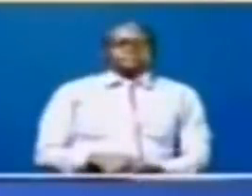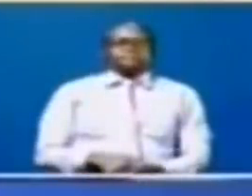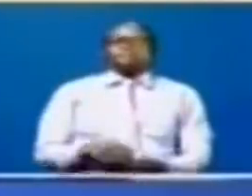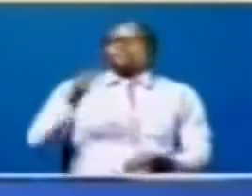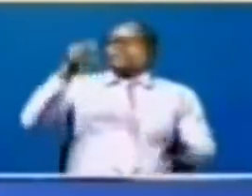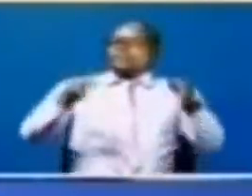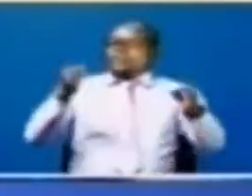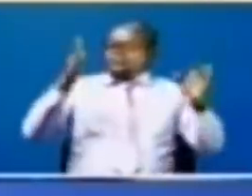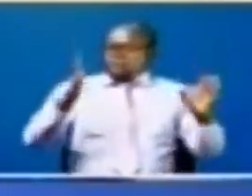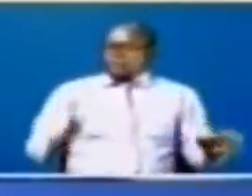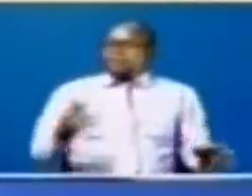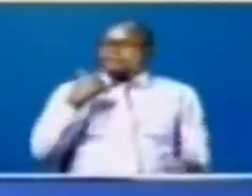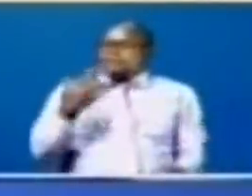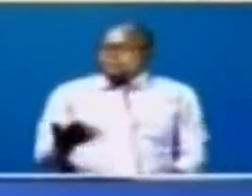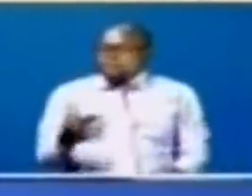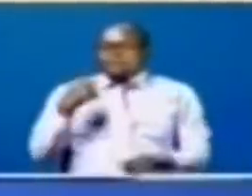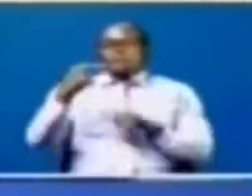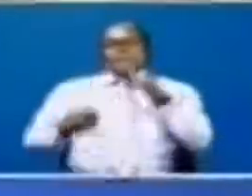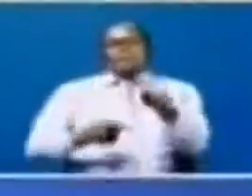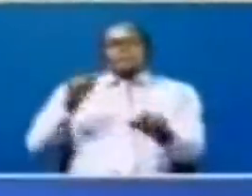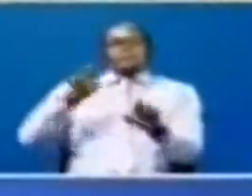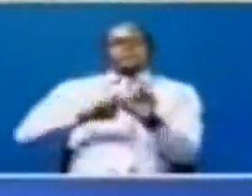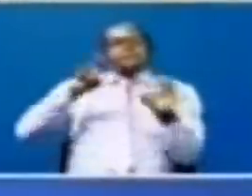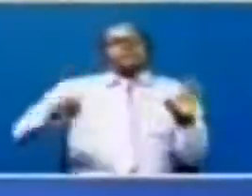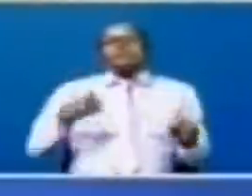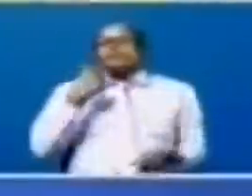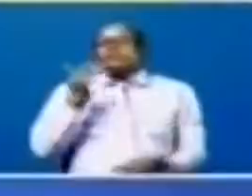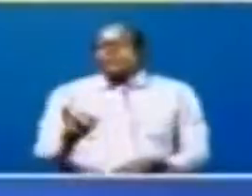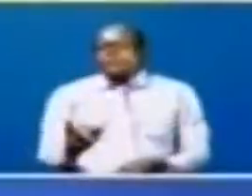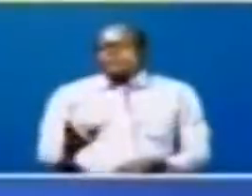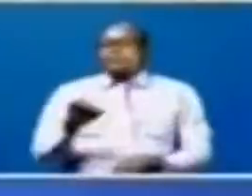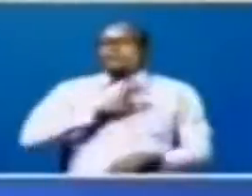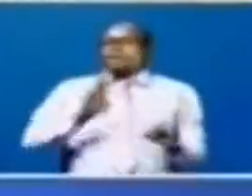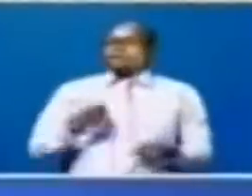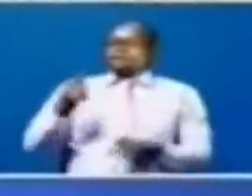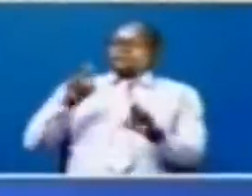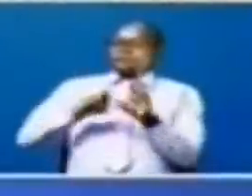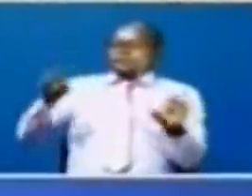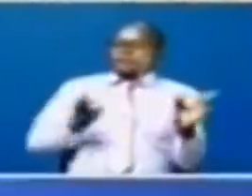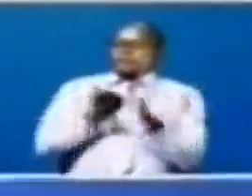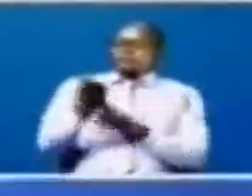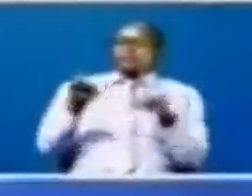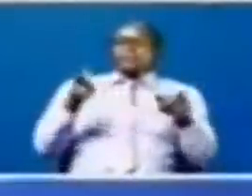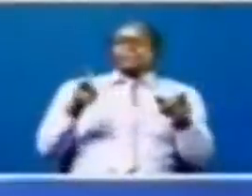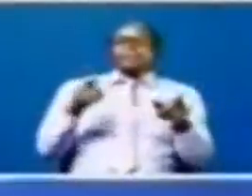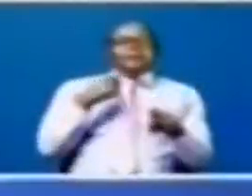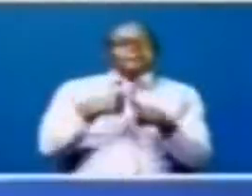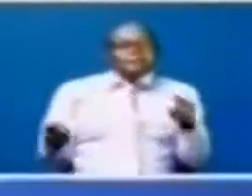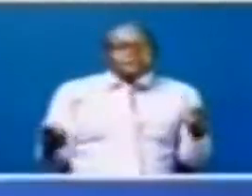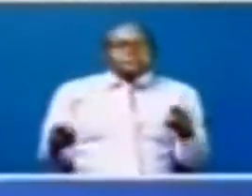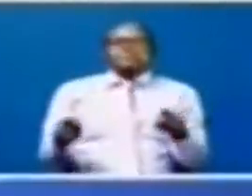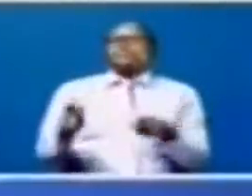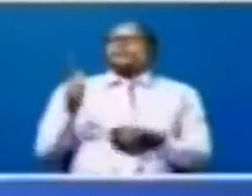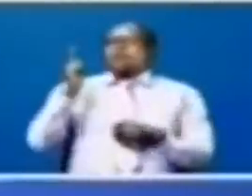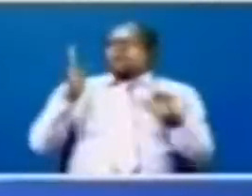Justice Wilfrida Okwani faulted the process of resignation, saying the commissioners only resigned through the media. However,